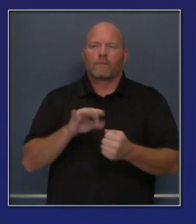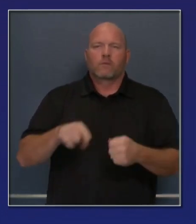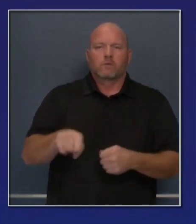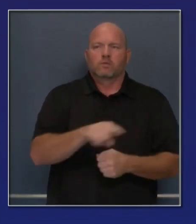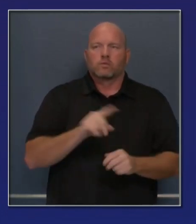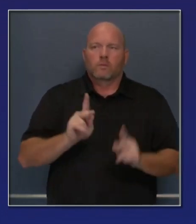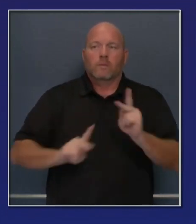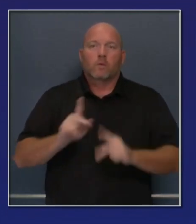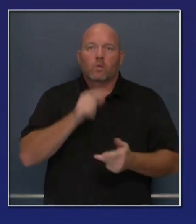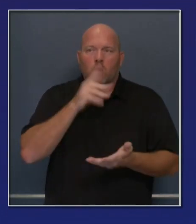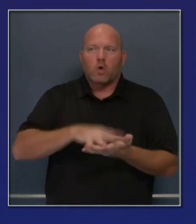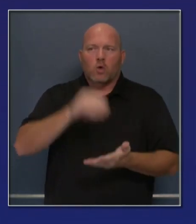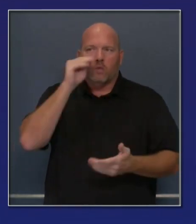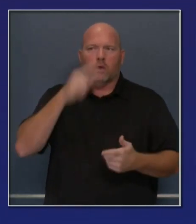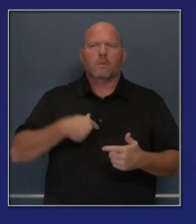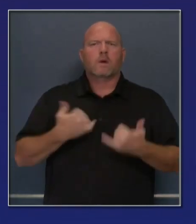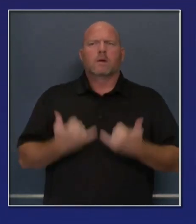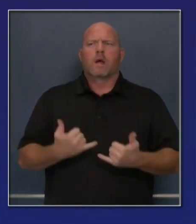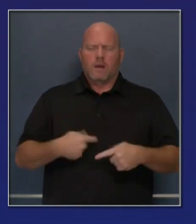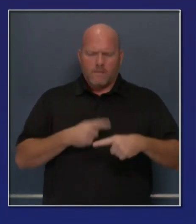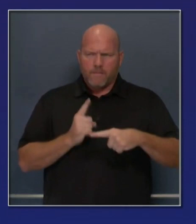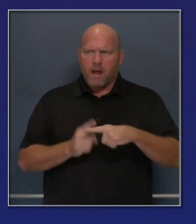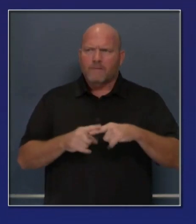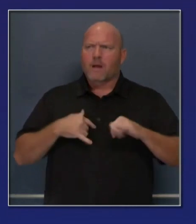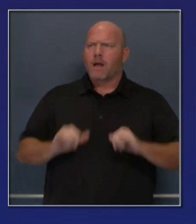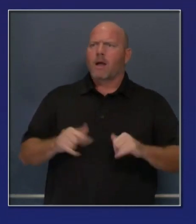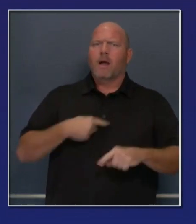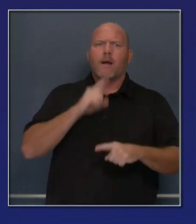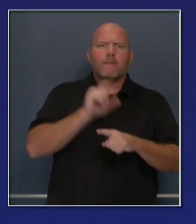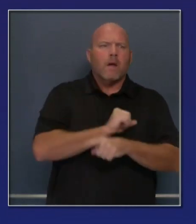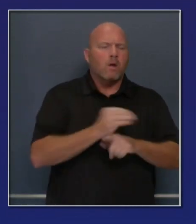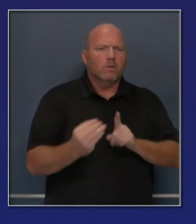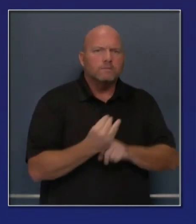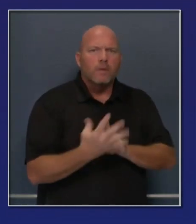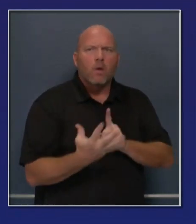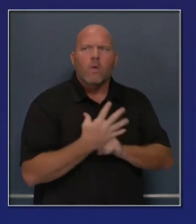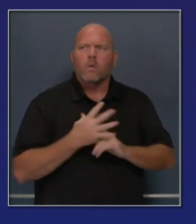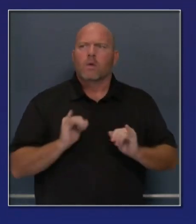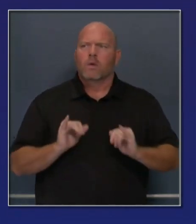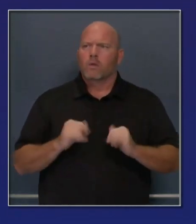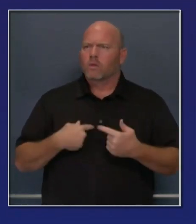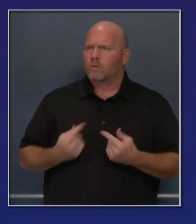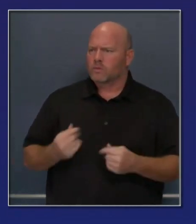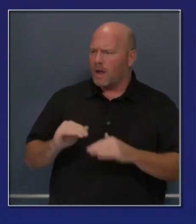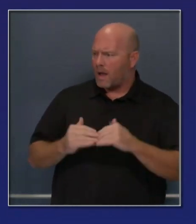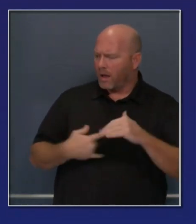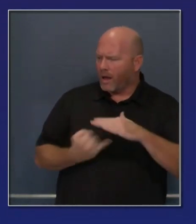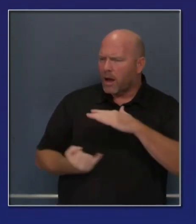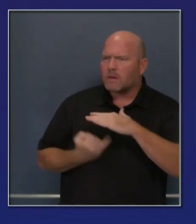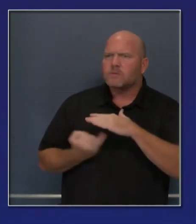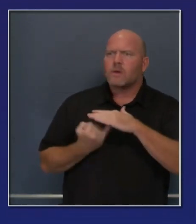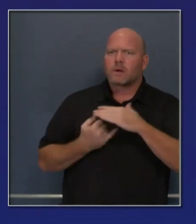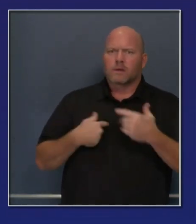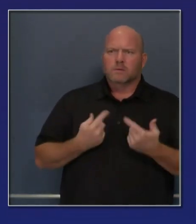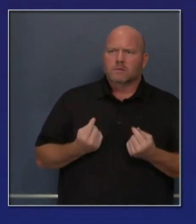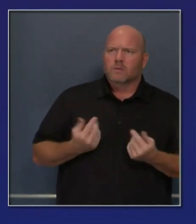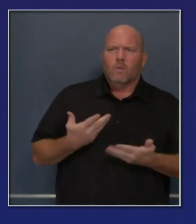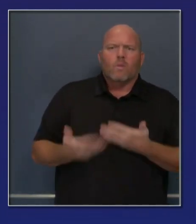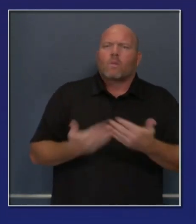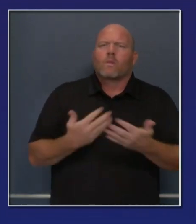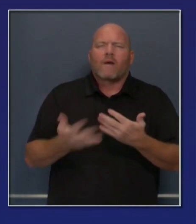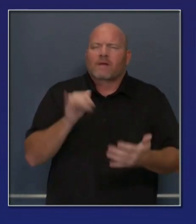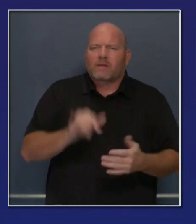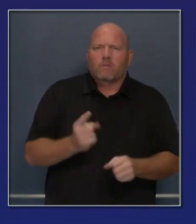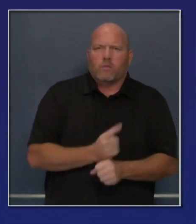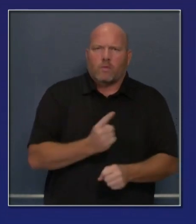learn that they're positive or may have been exposed to either quarantine or isolate, whichever is appropriate, and to make